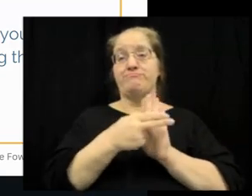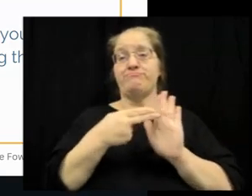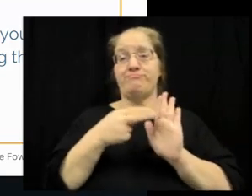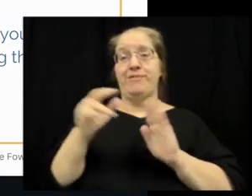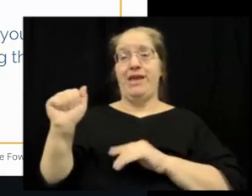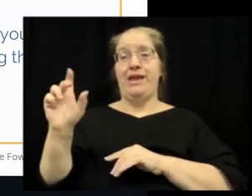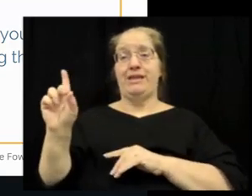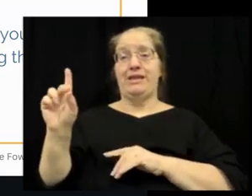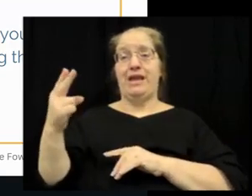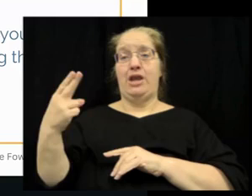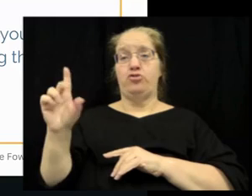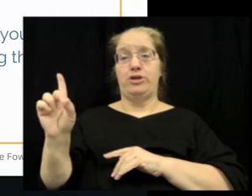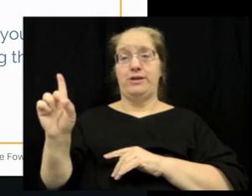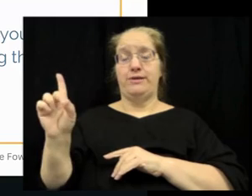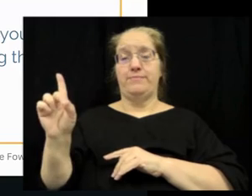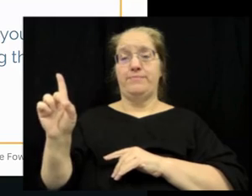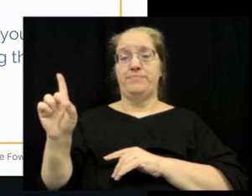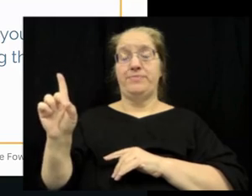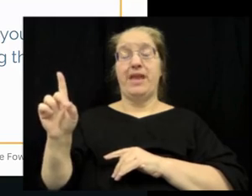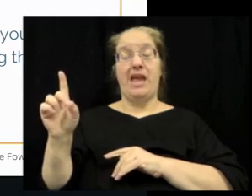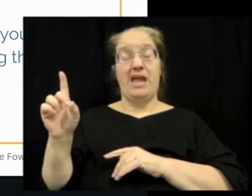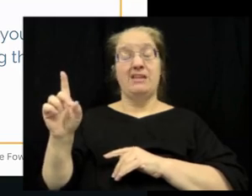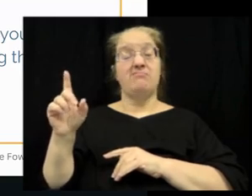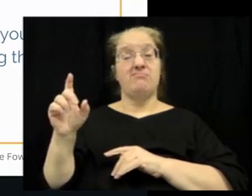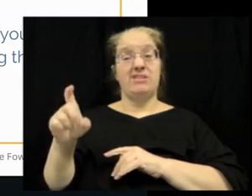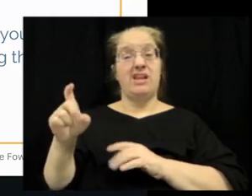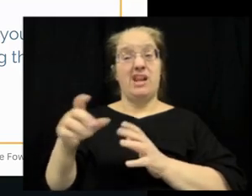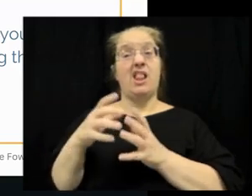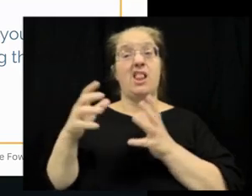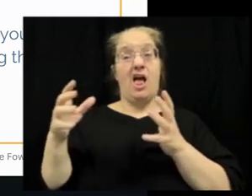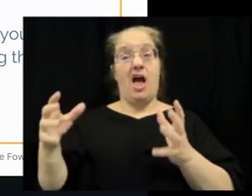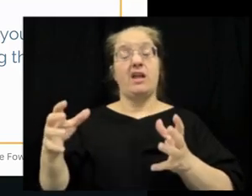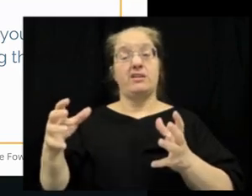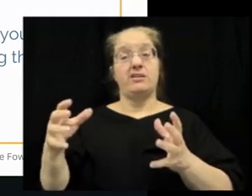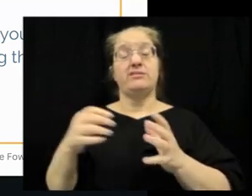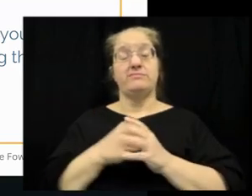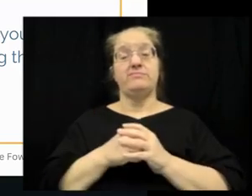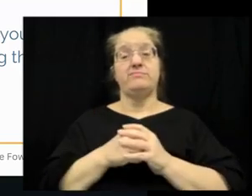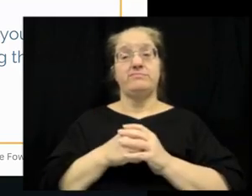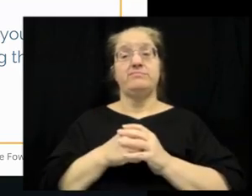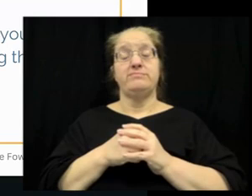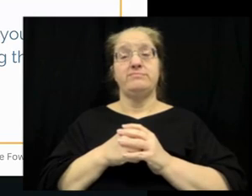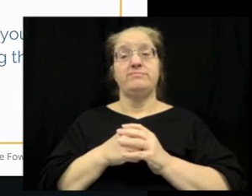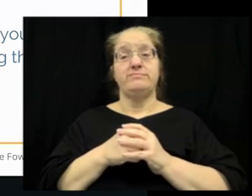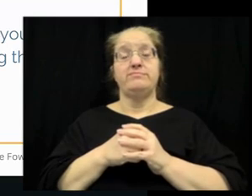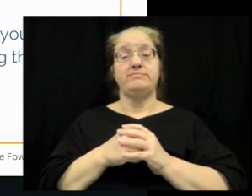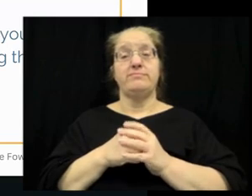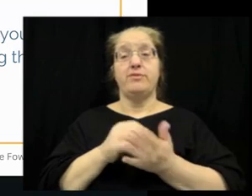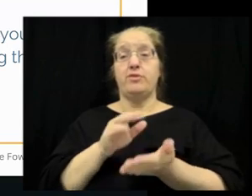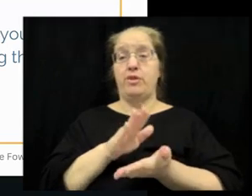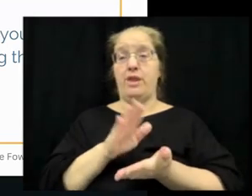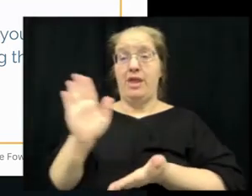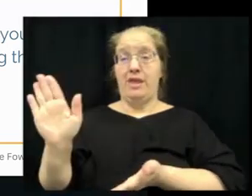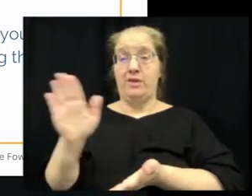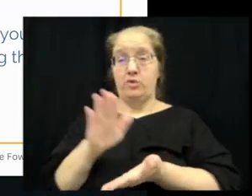ADHD, and it took a lot because the school he went to,